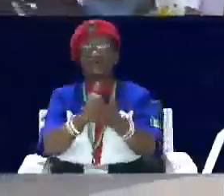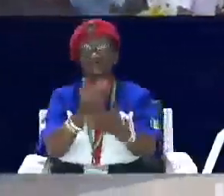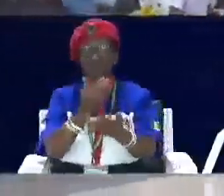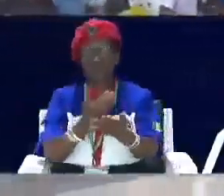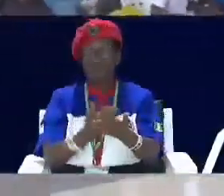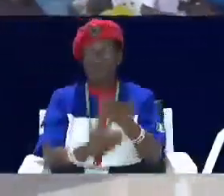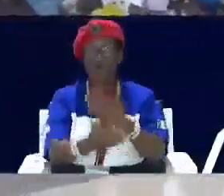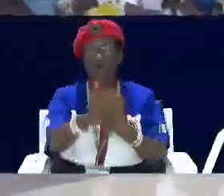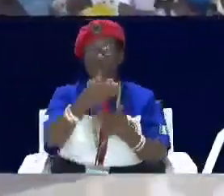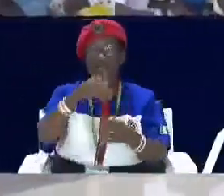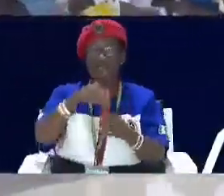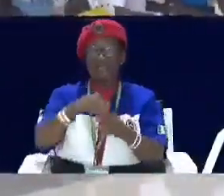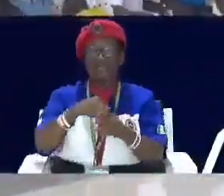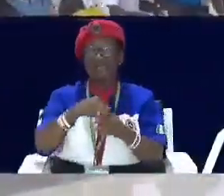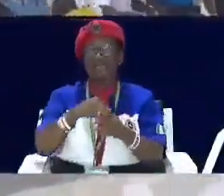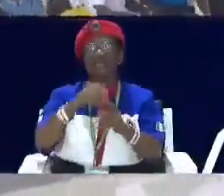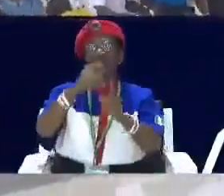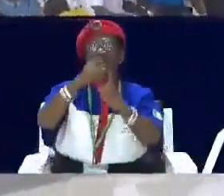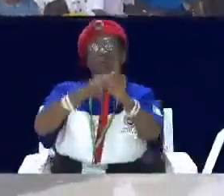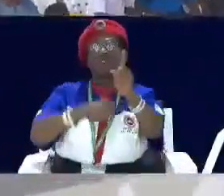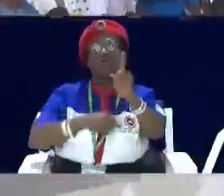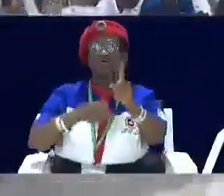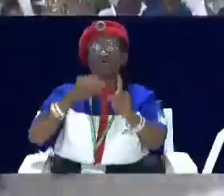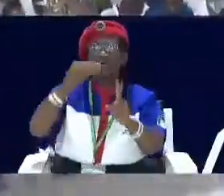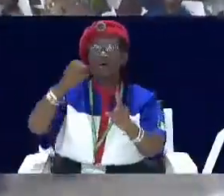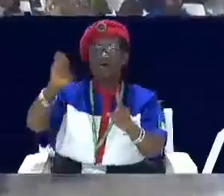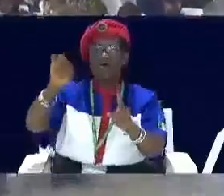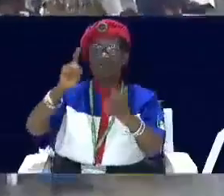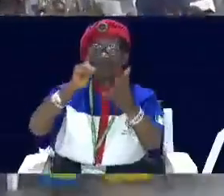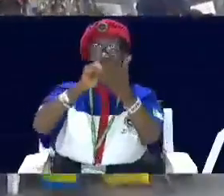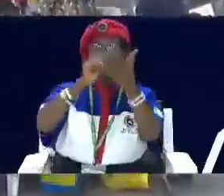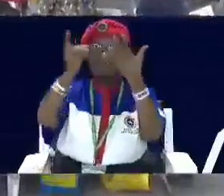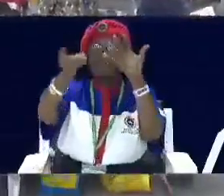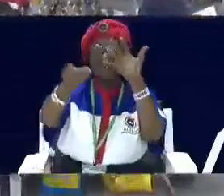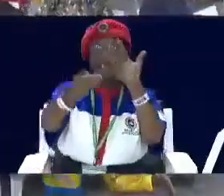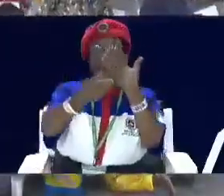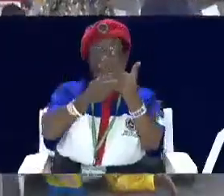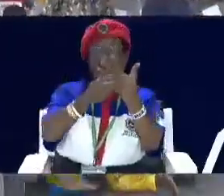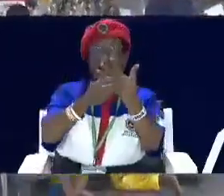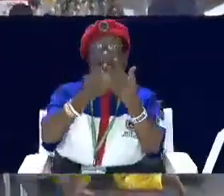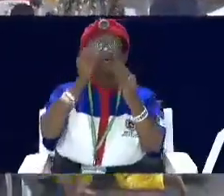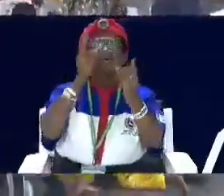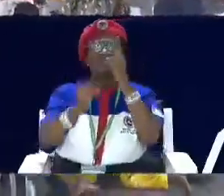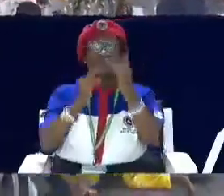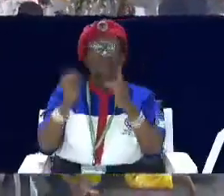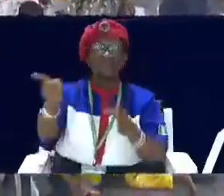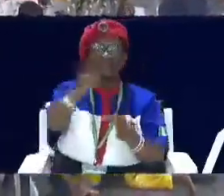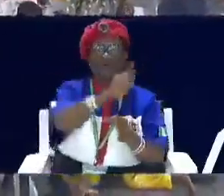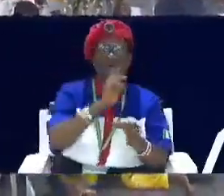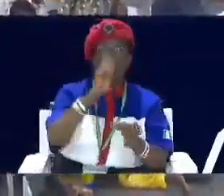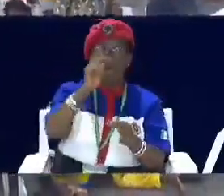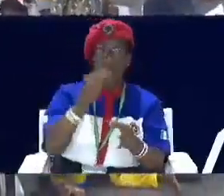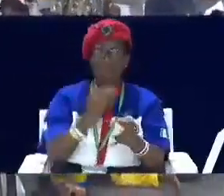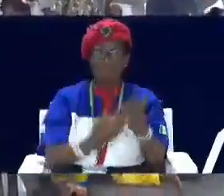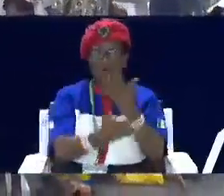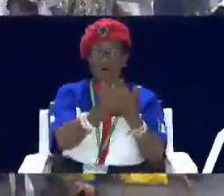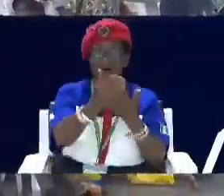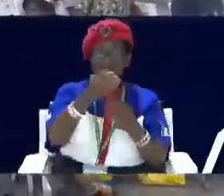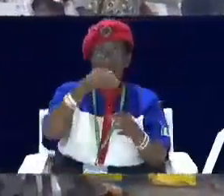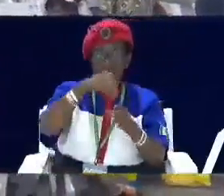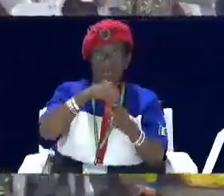Ayafi awon ti a bi ninu osu kokanla, osu kejila. If you are born in the month of December, let me hear you